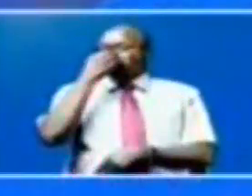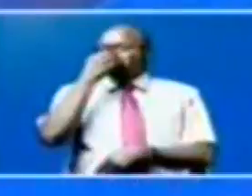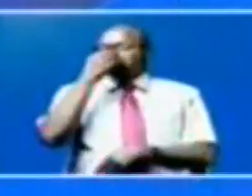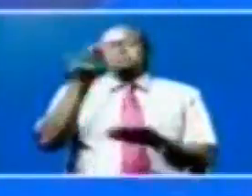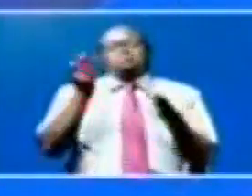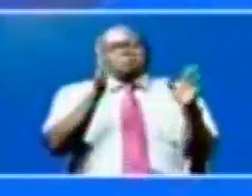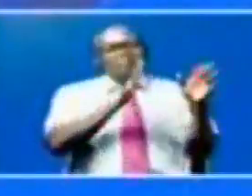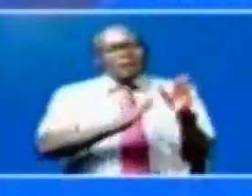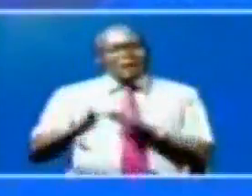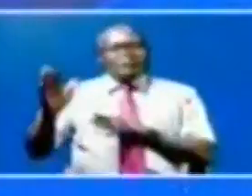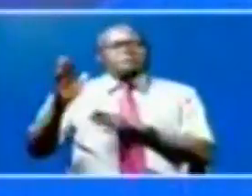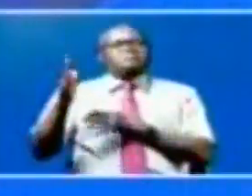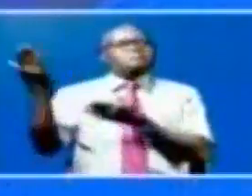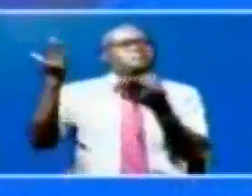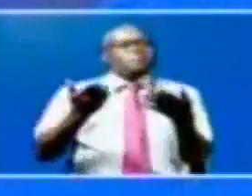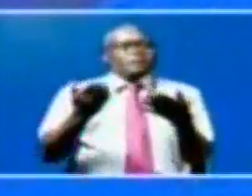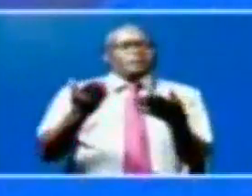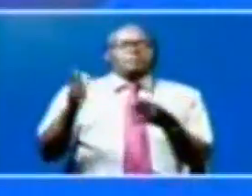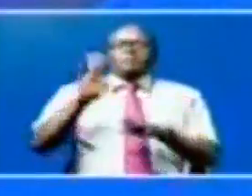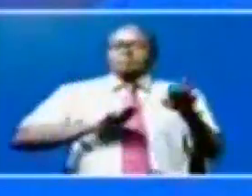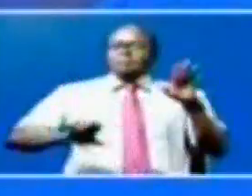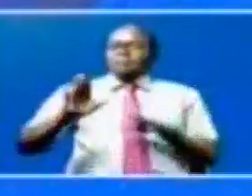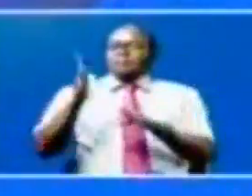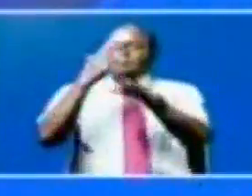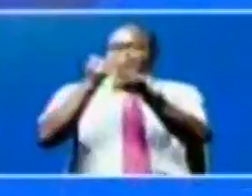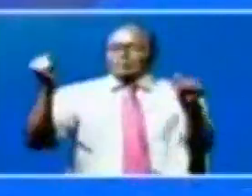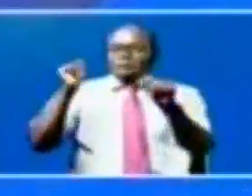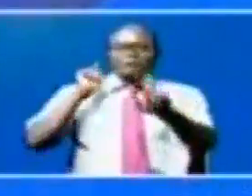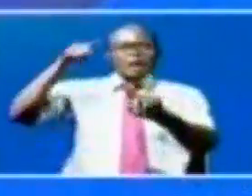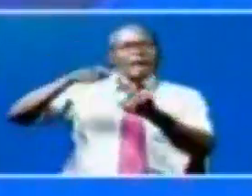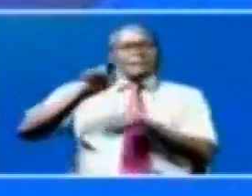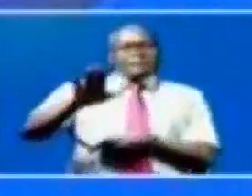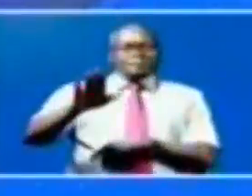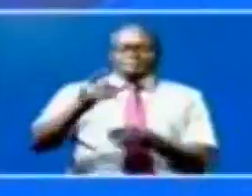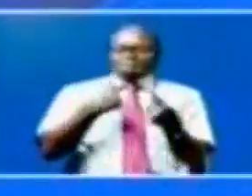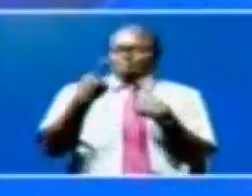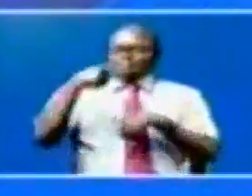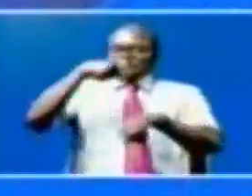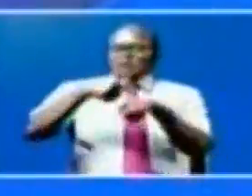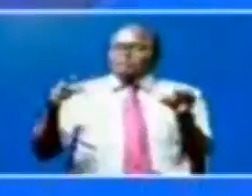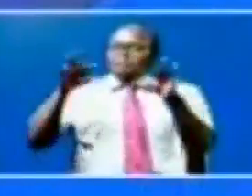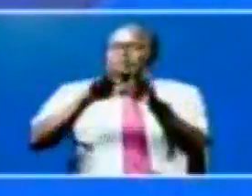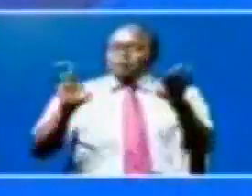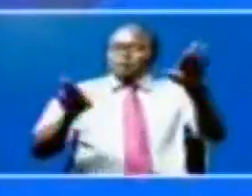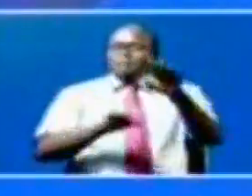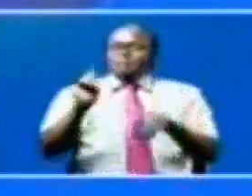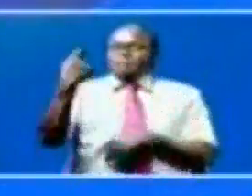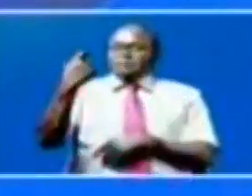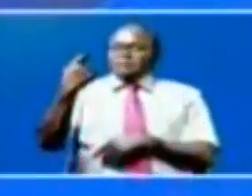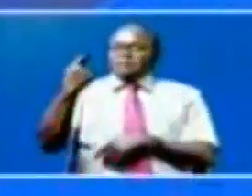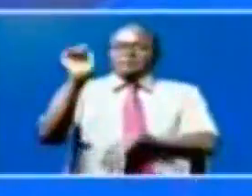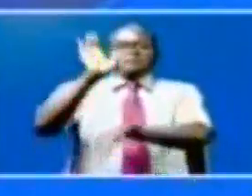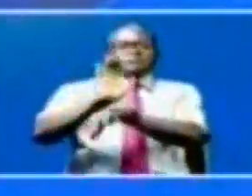it, terming it a ploy to frustrate his presidential ambitions. They spoke today when they accompanied the Deputy President for a